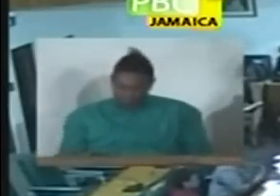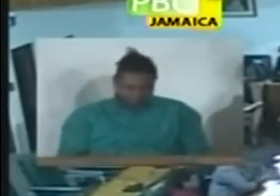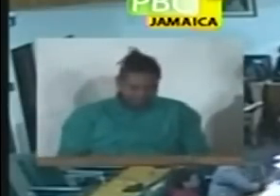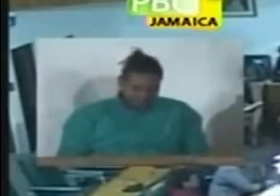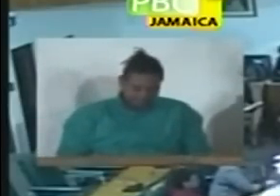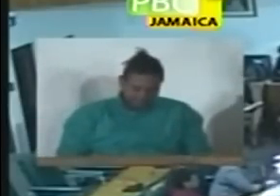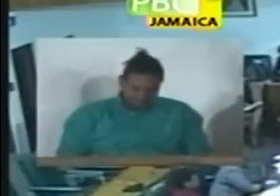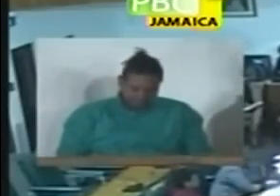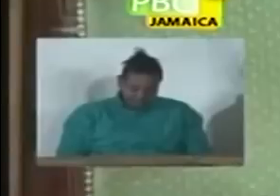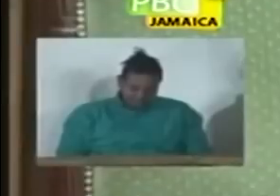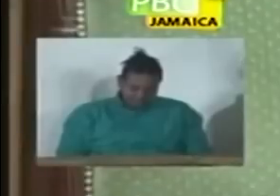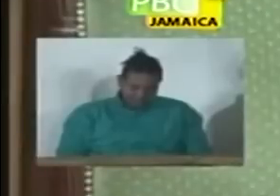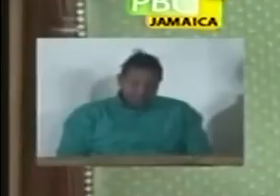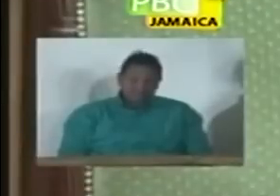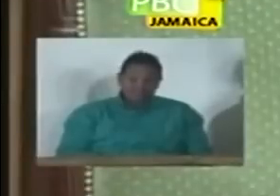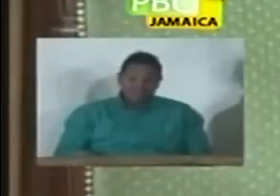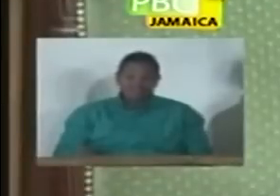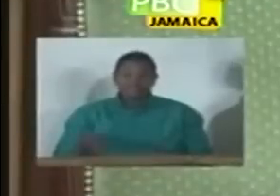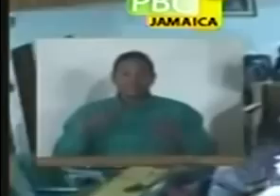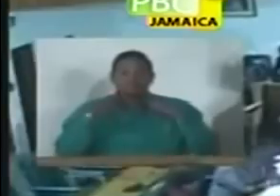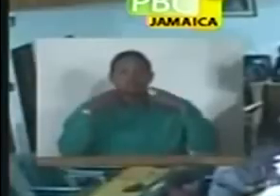Announcements.